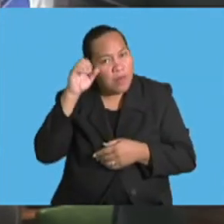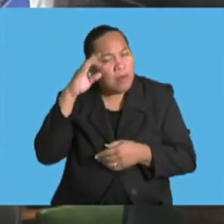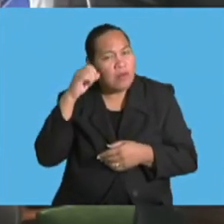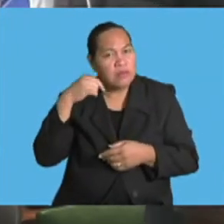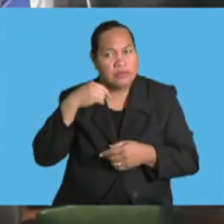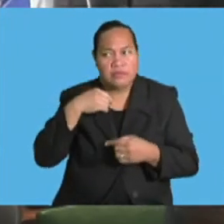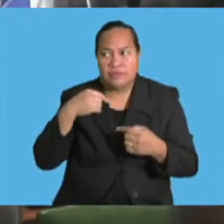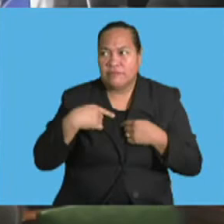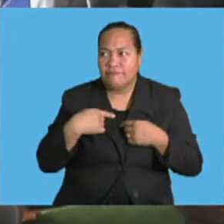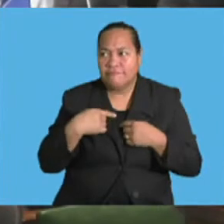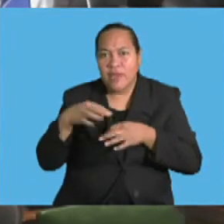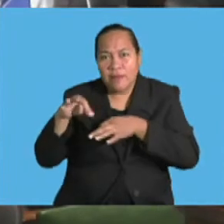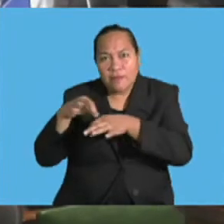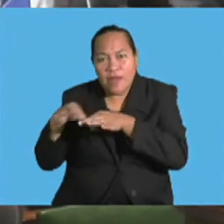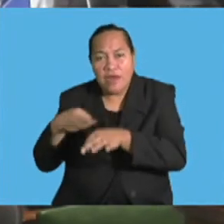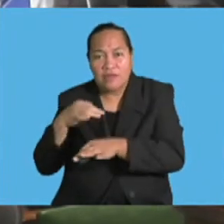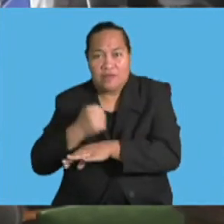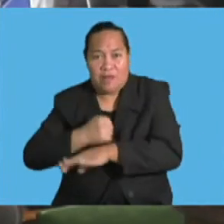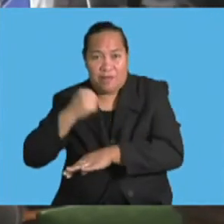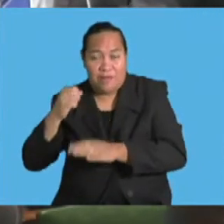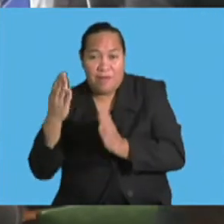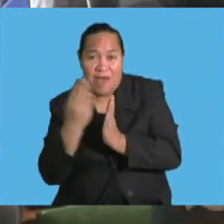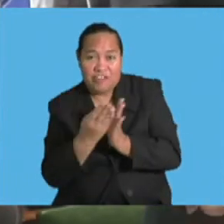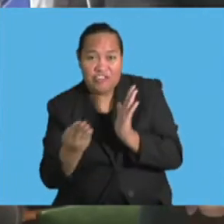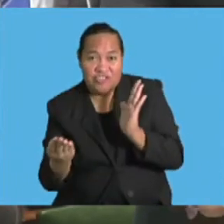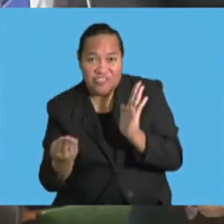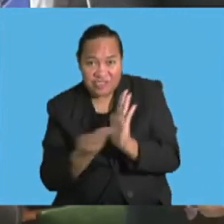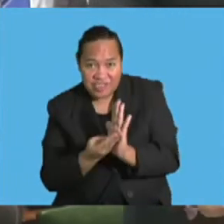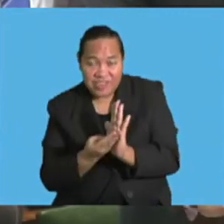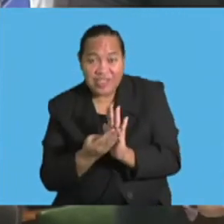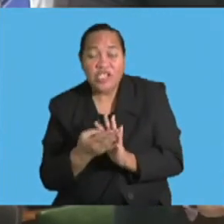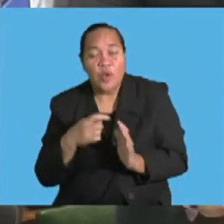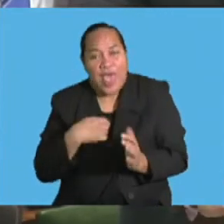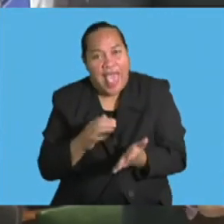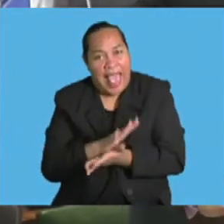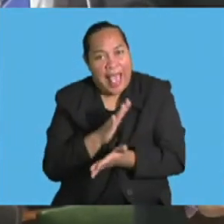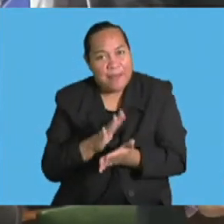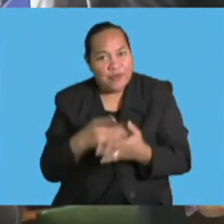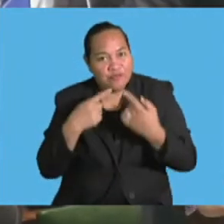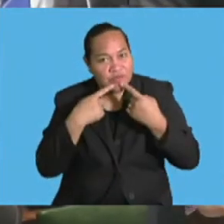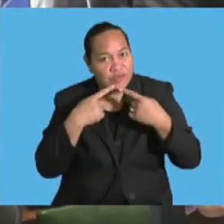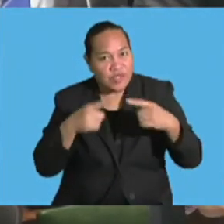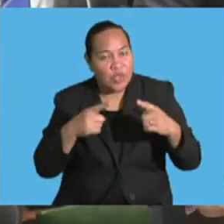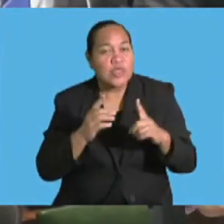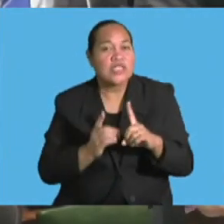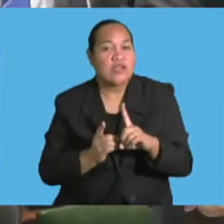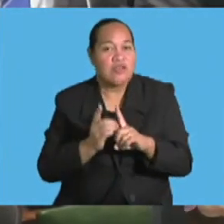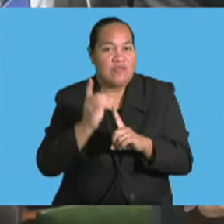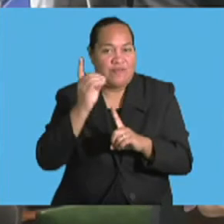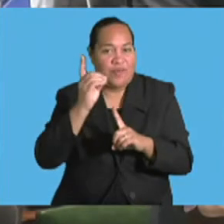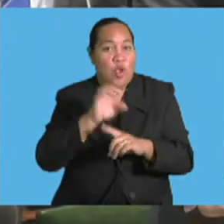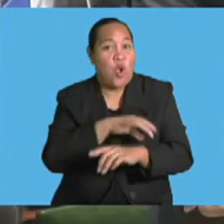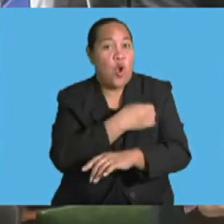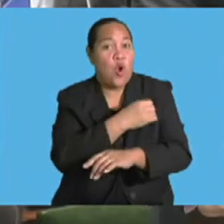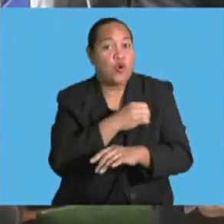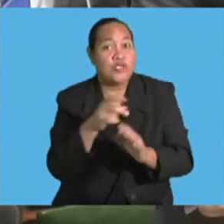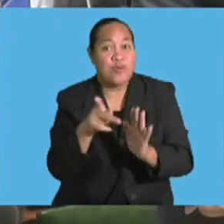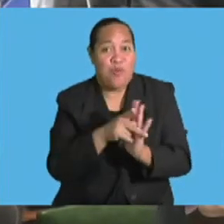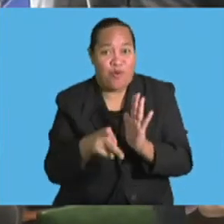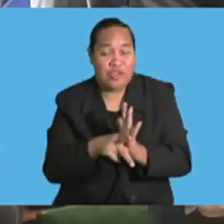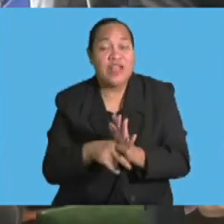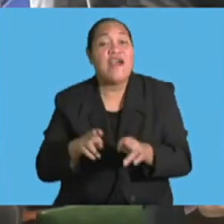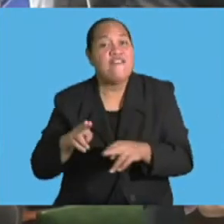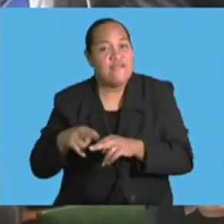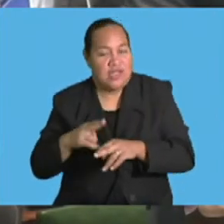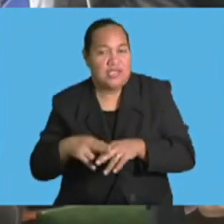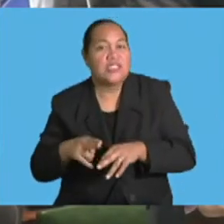to strengthen the exclusive economic zone around Fiji. We are pleased to announce the development of a national oceans policy under which Fiji plans to move